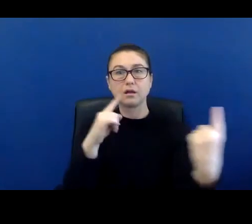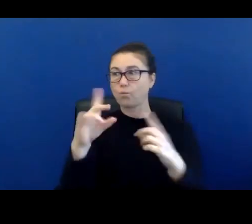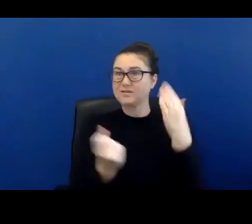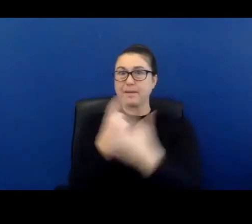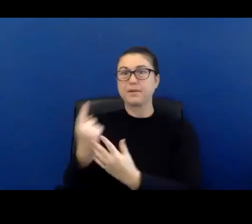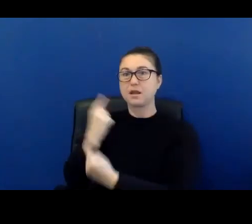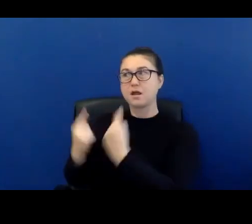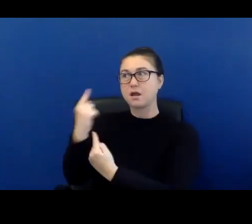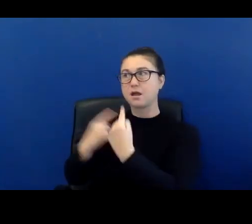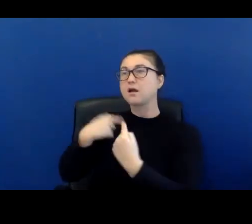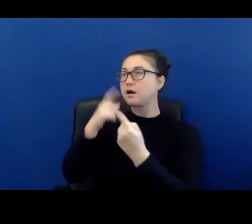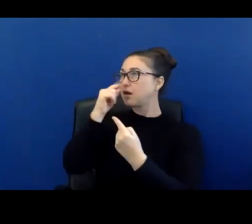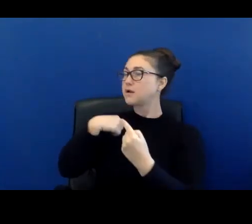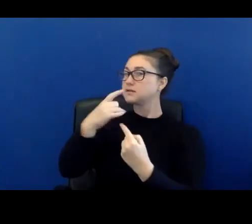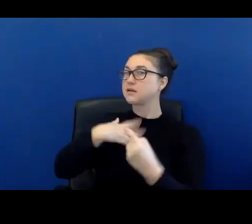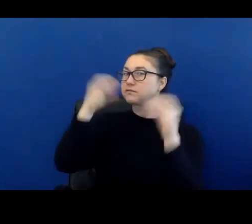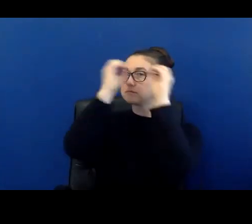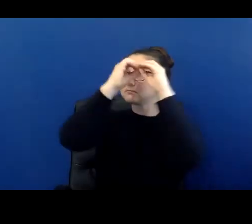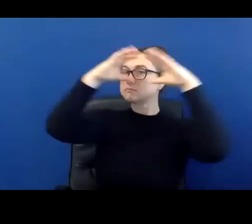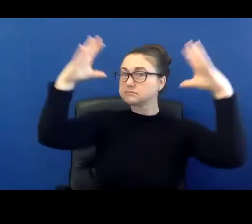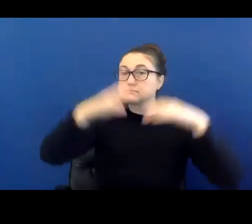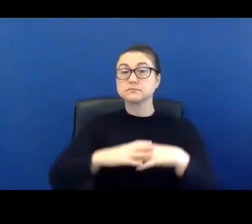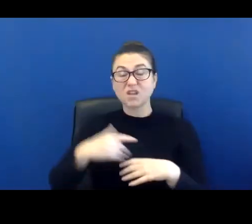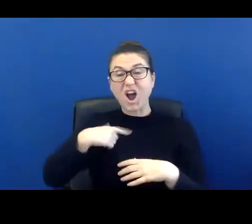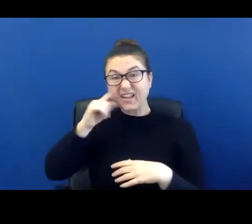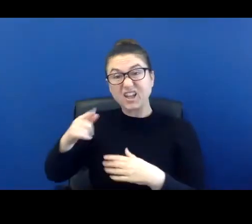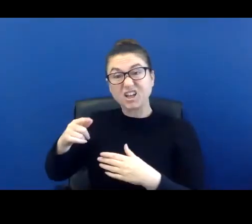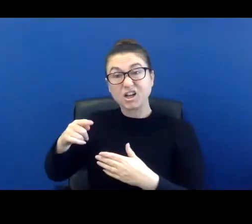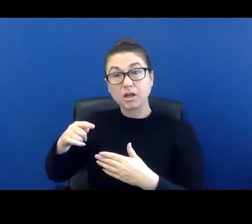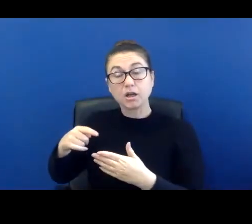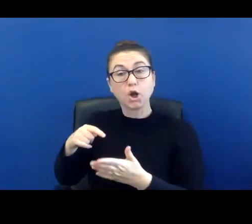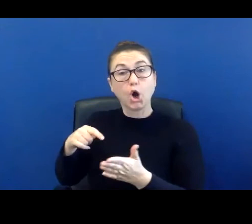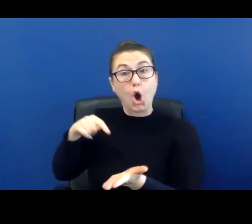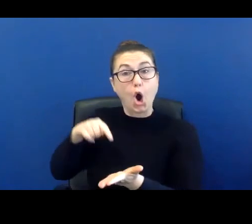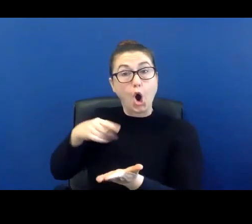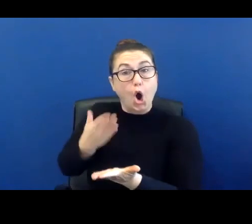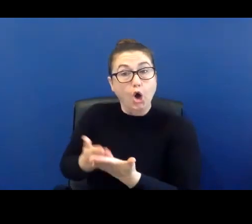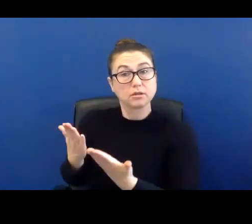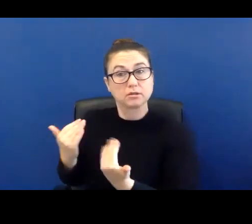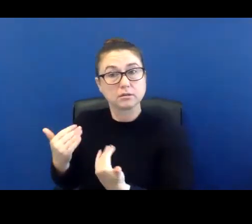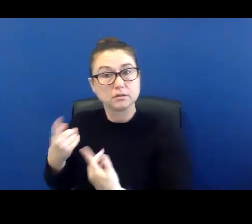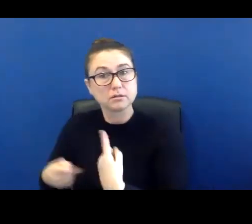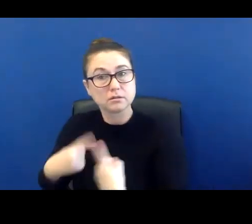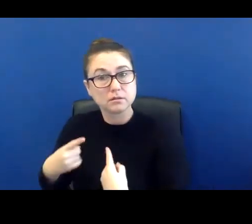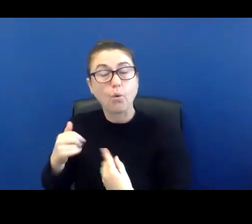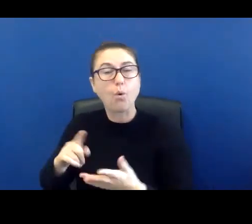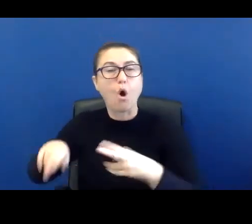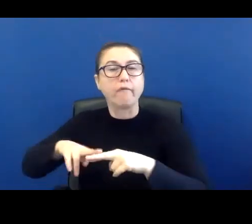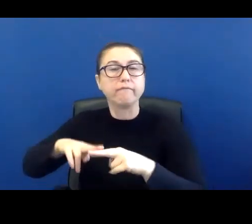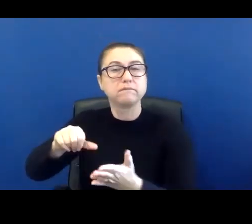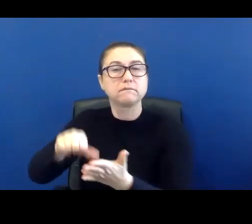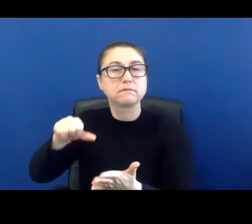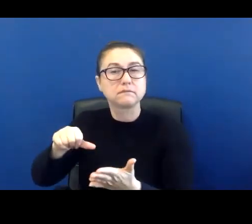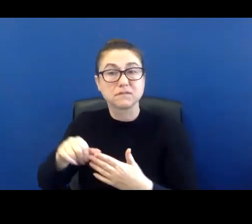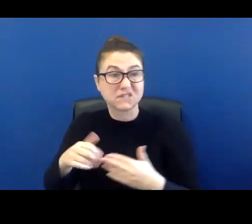those sorts of things. It can be turned on and off as needed, and it is currently available for at